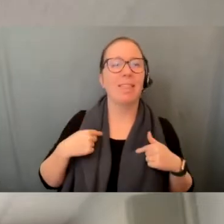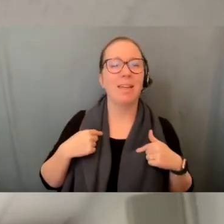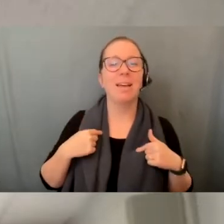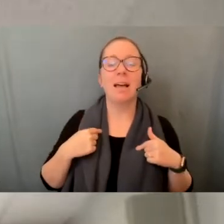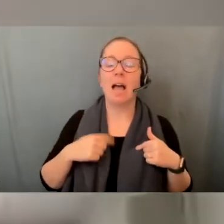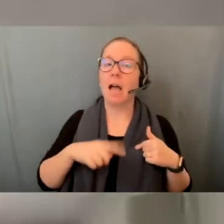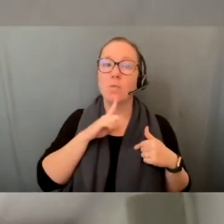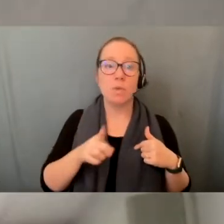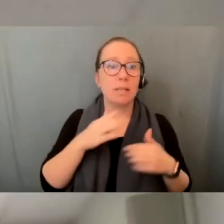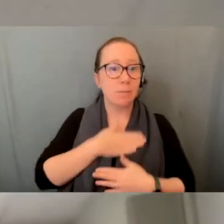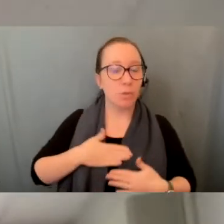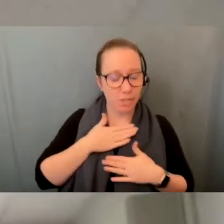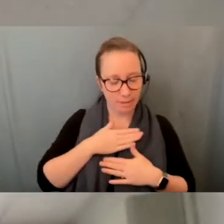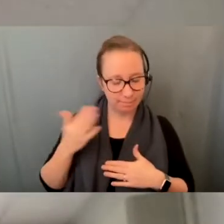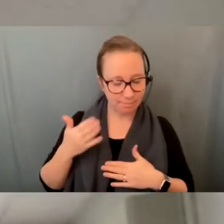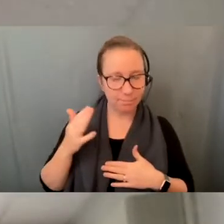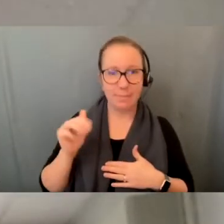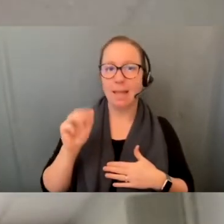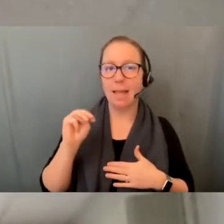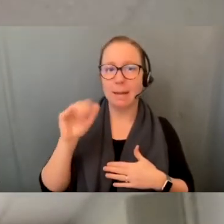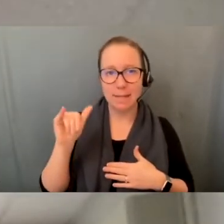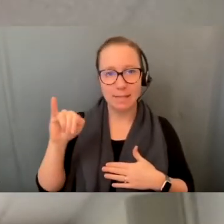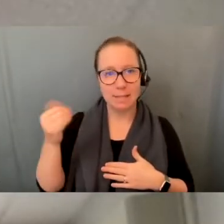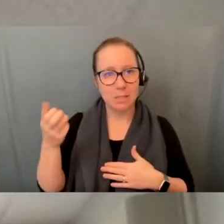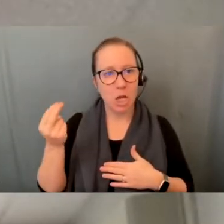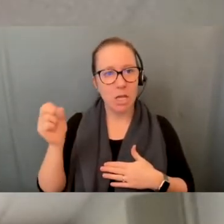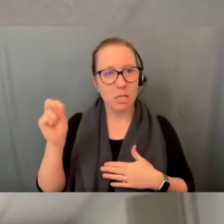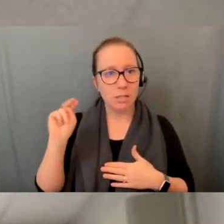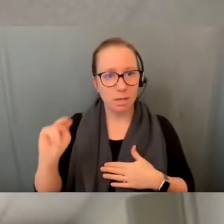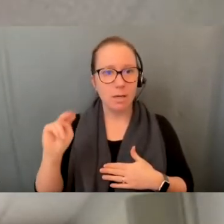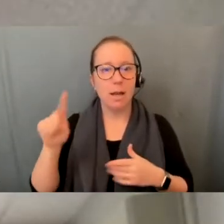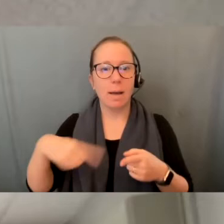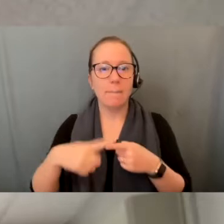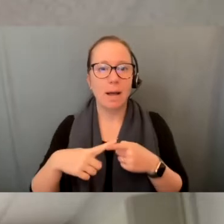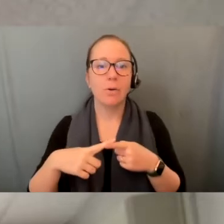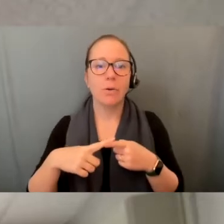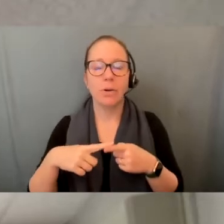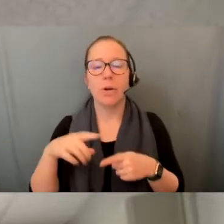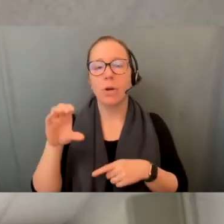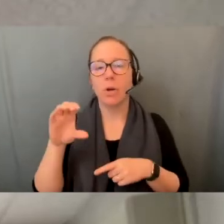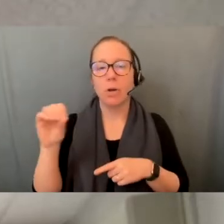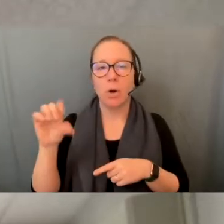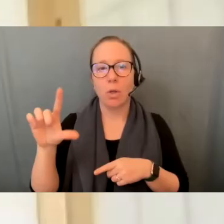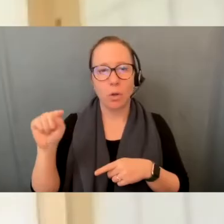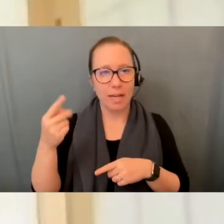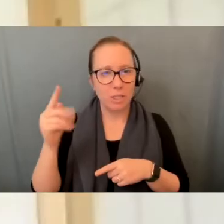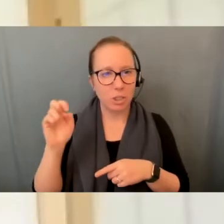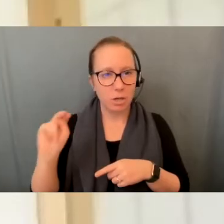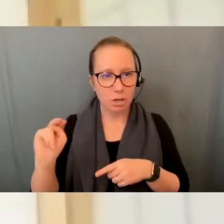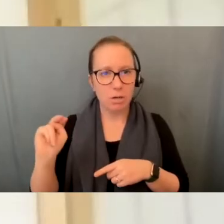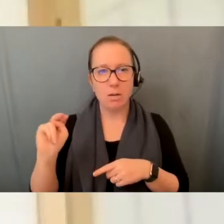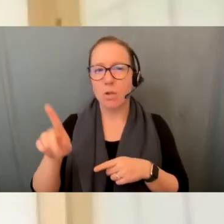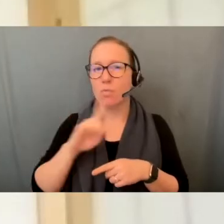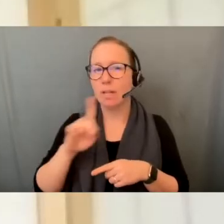really appreciated Amy Johnson's point around co-location and picking on a thread of how do